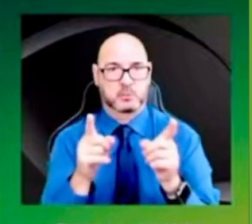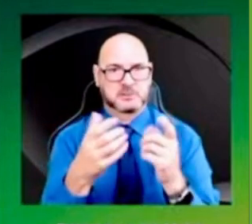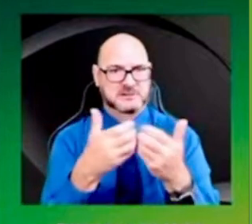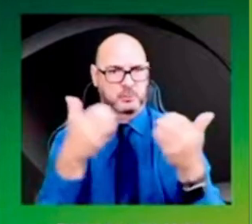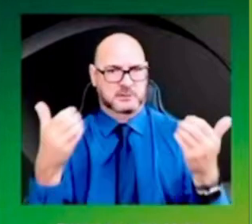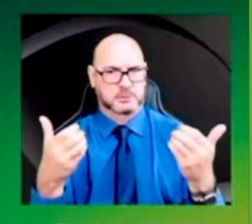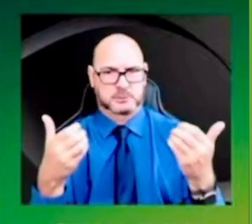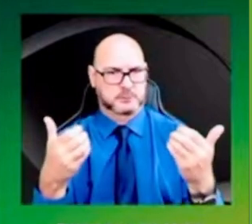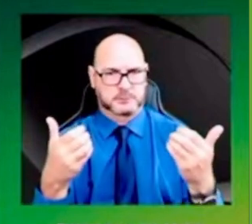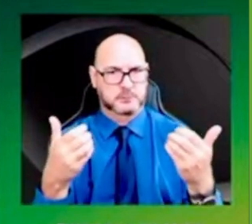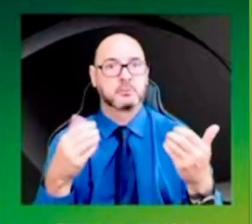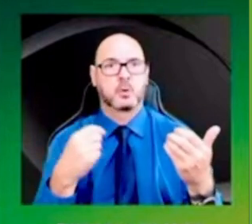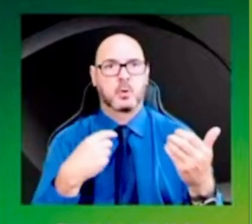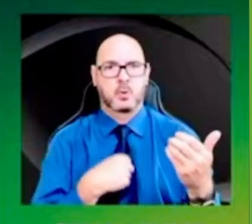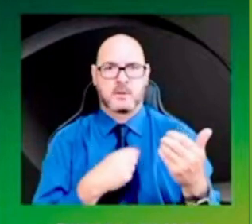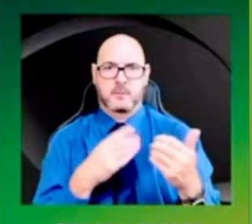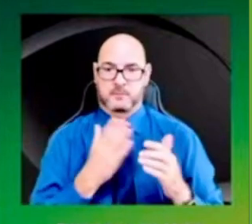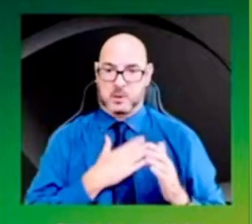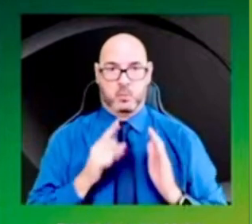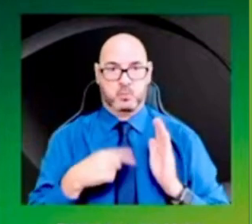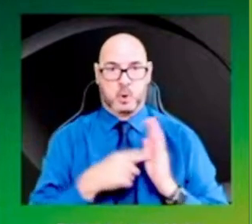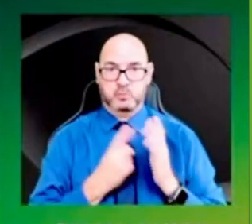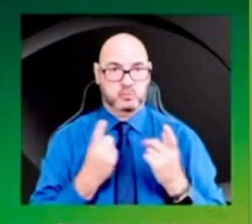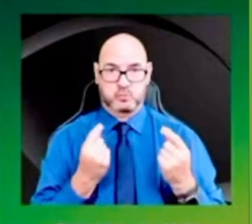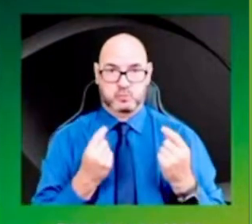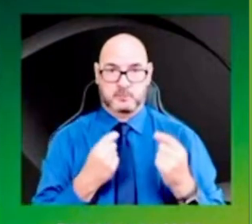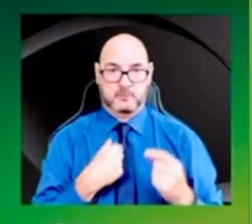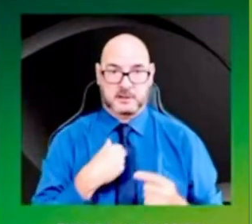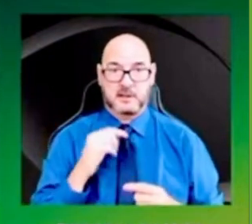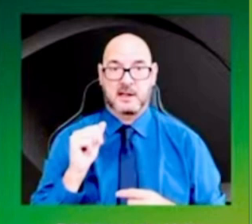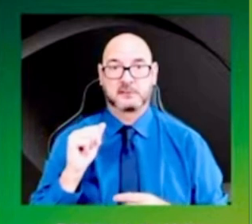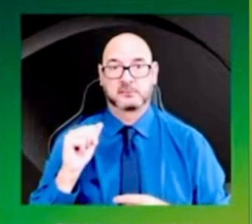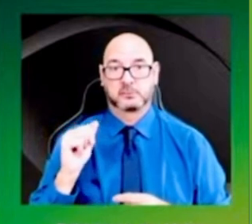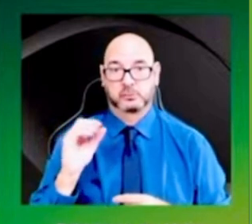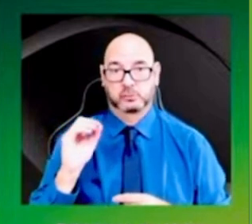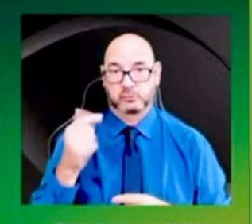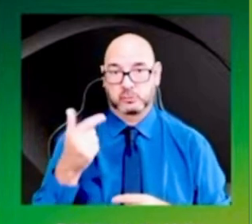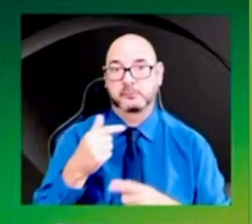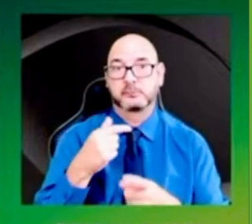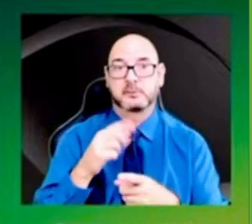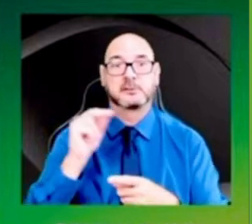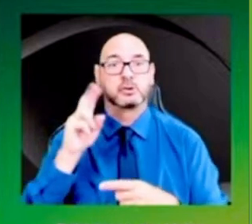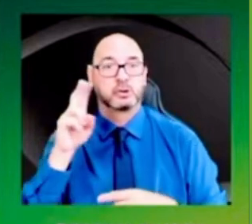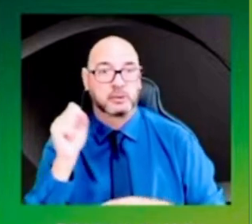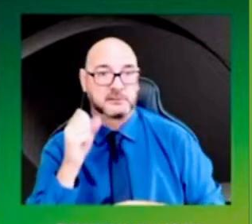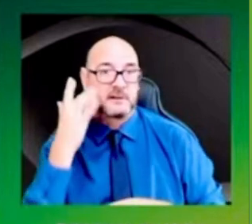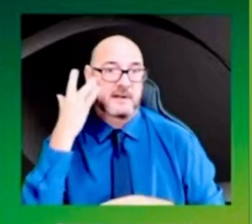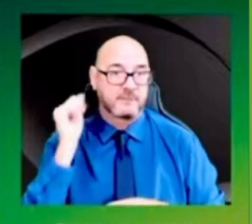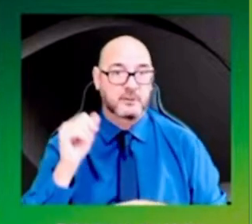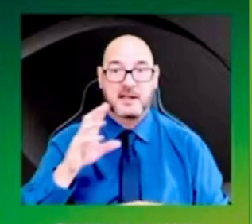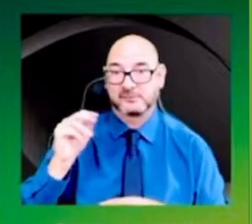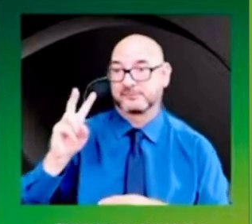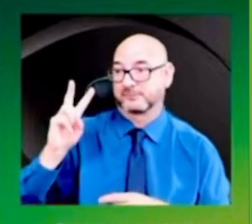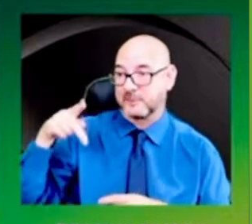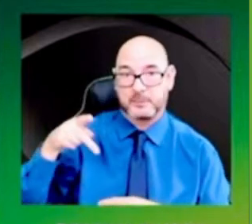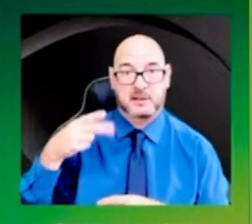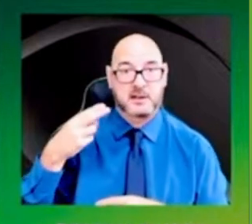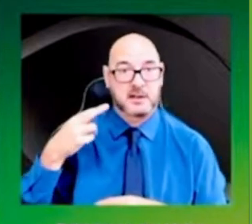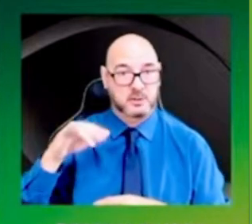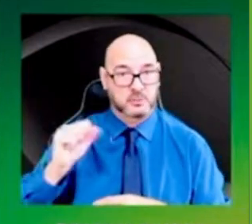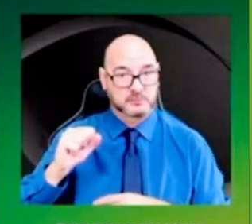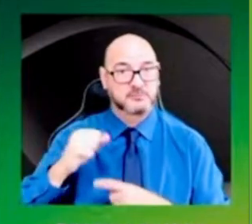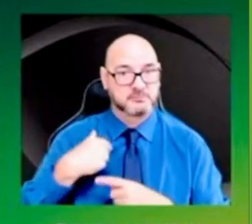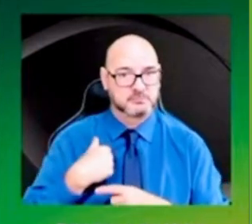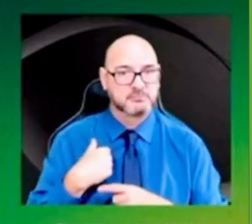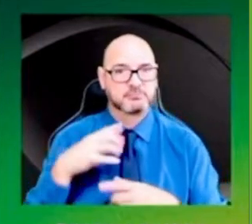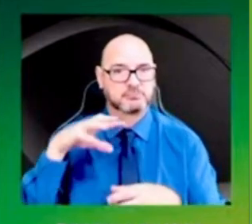a United States Senator, and now as Vice President of the United States, I have engaged the private sector to help identify